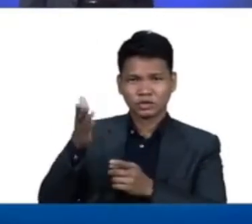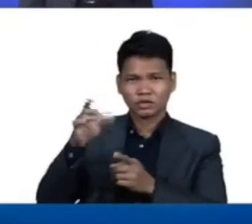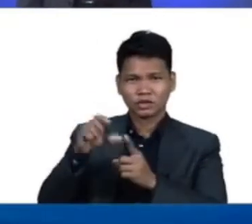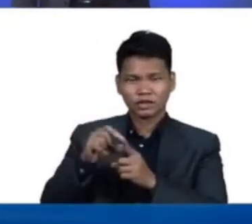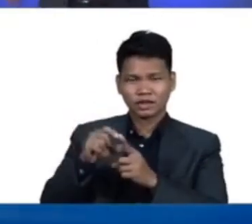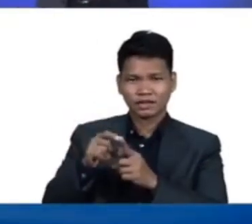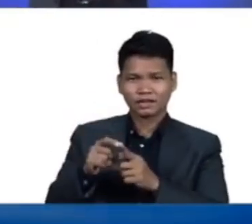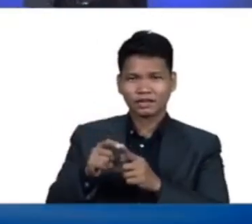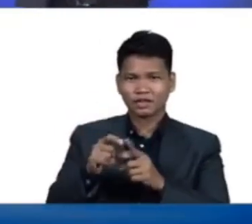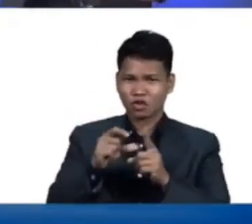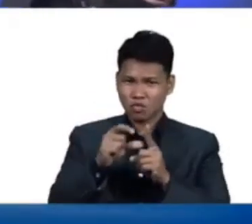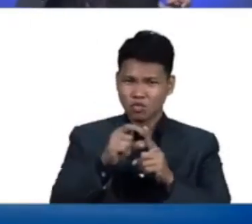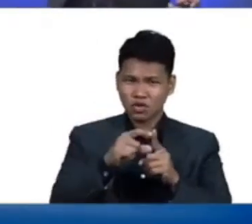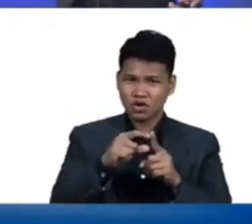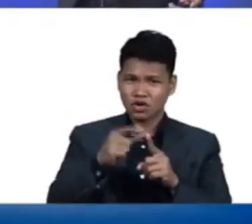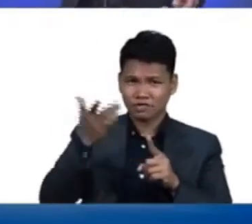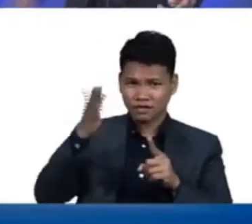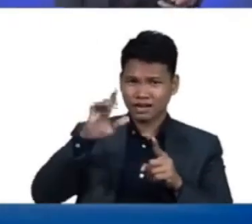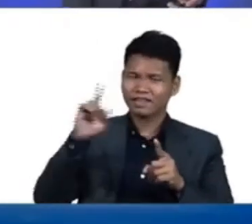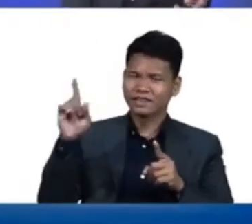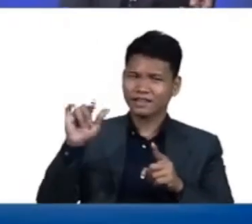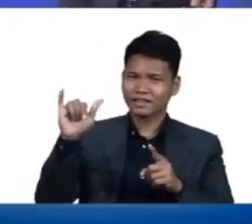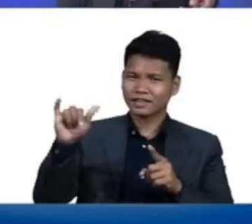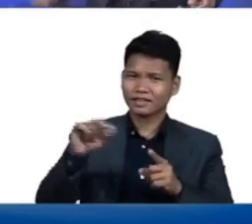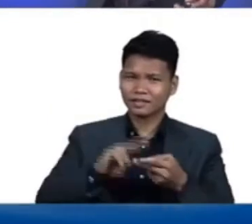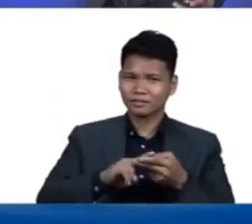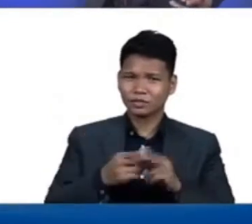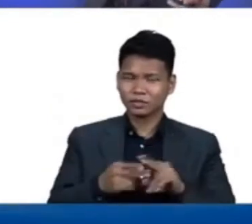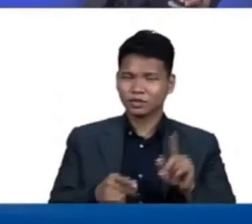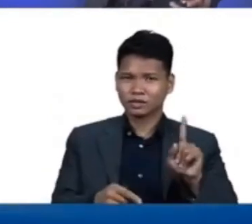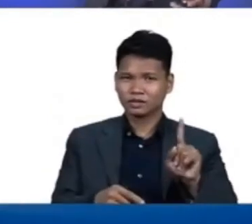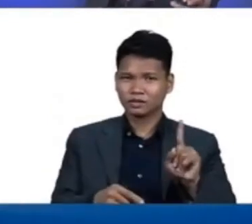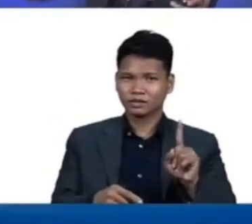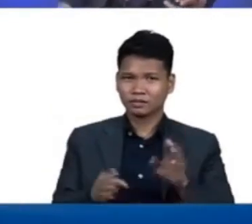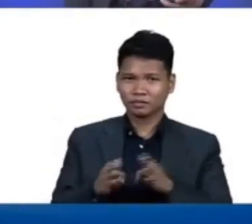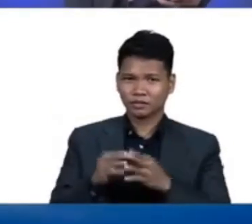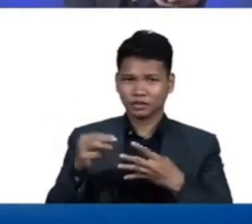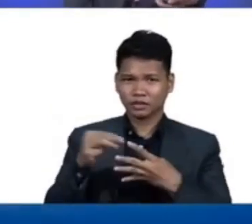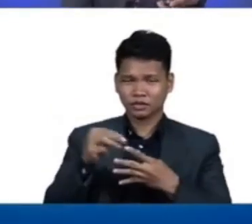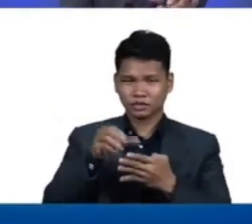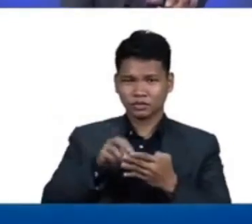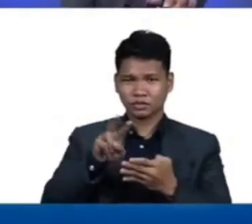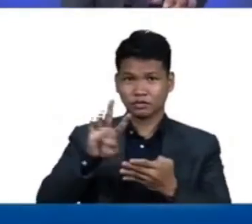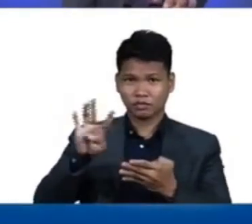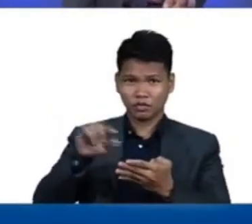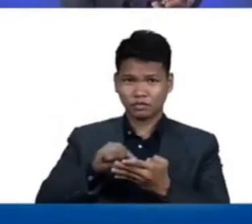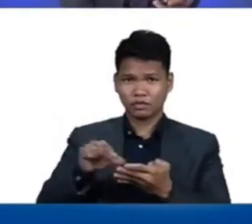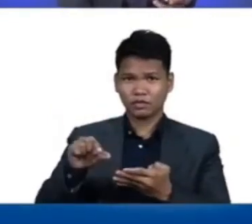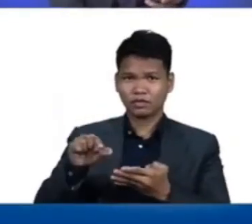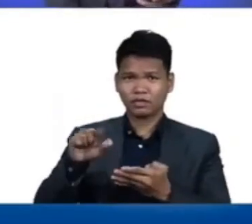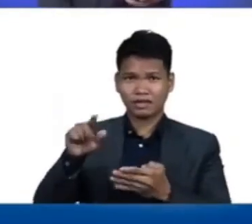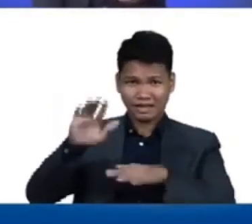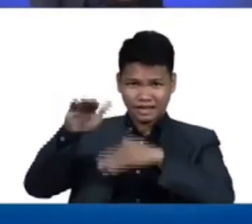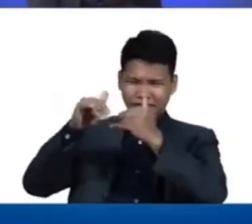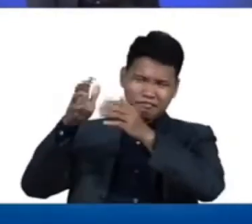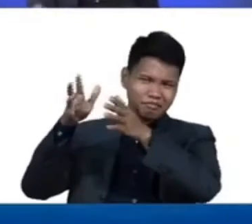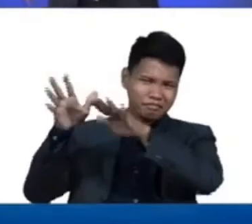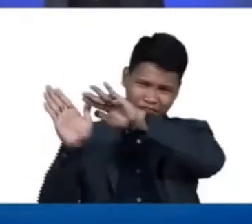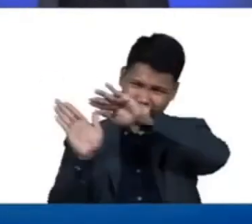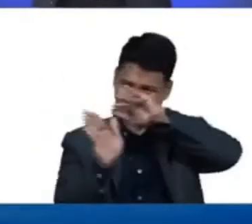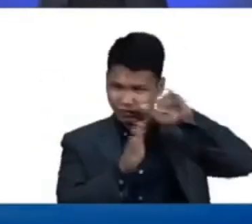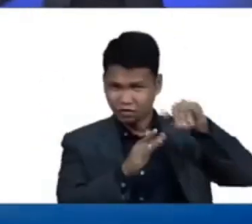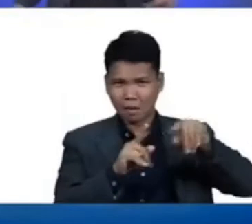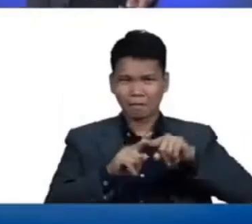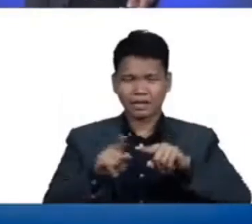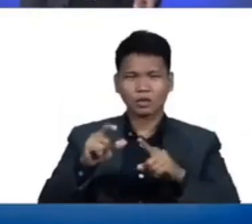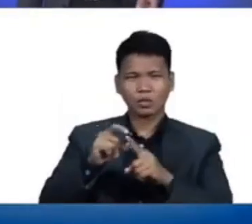heaven and earth will pass away but the words will by no means pass away Matthew 24 35 and